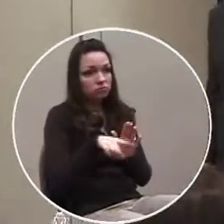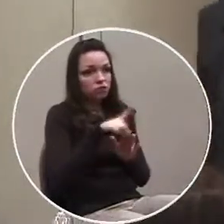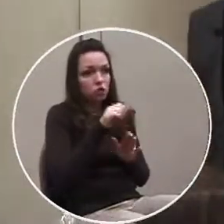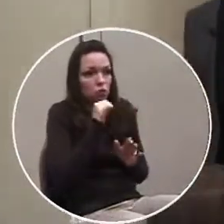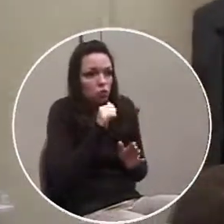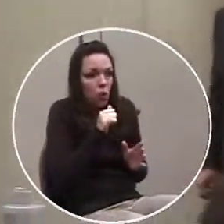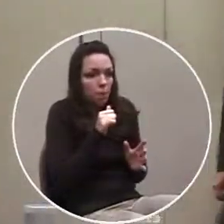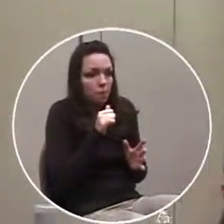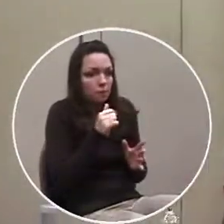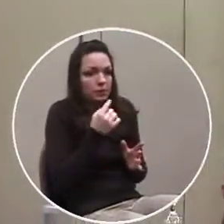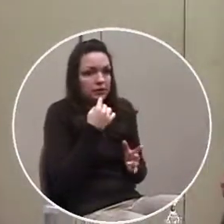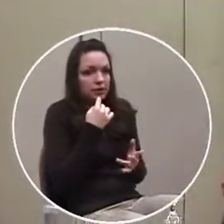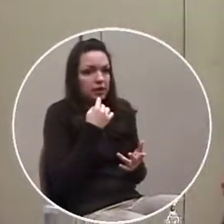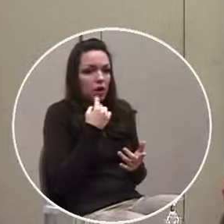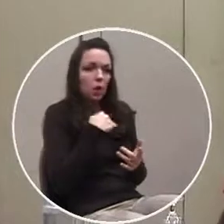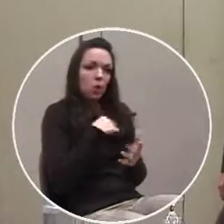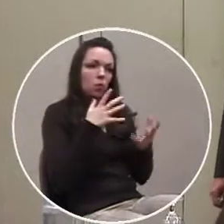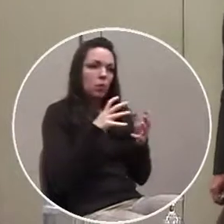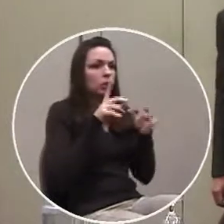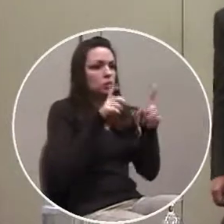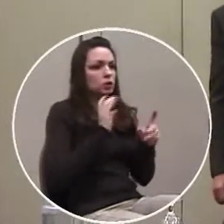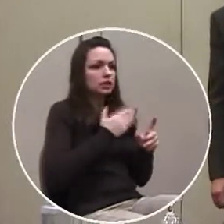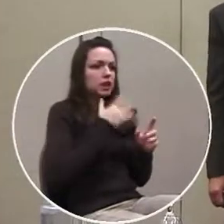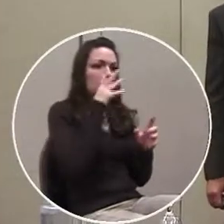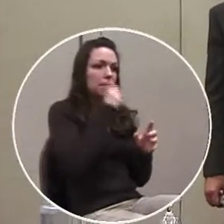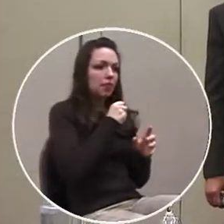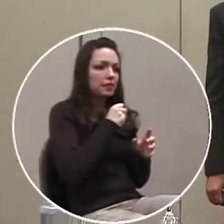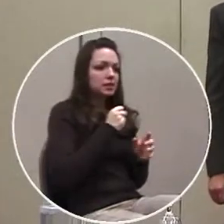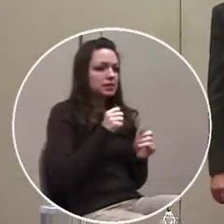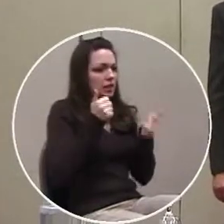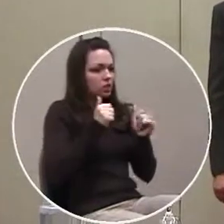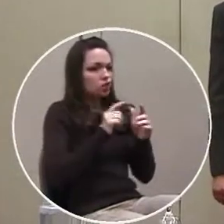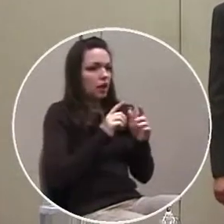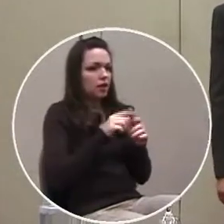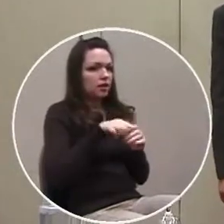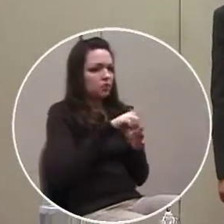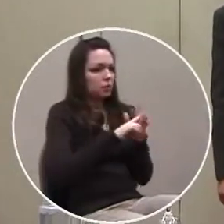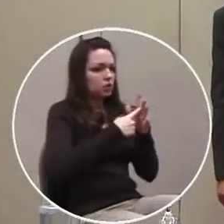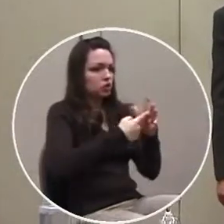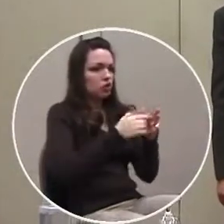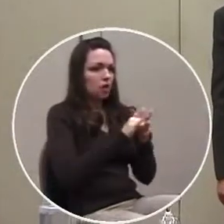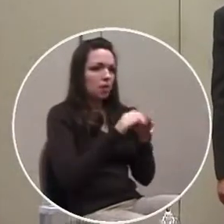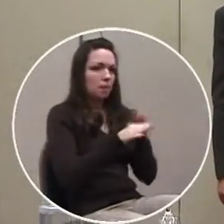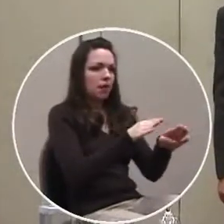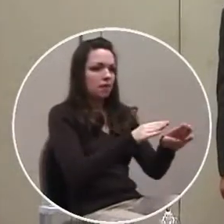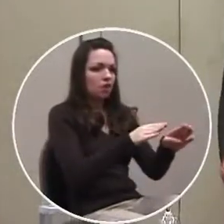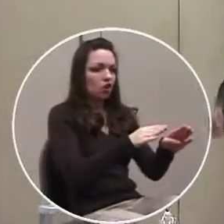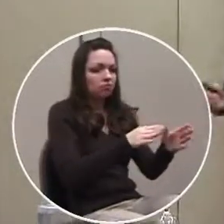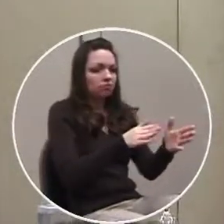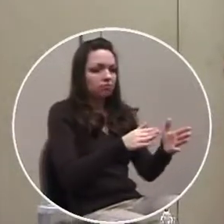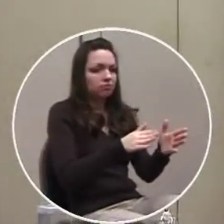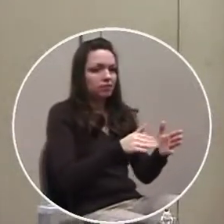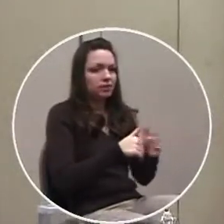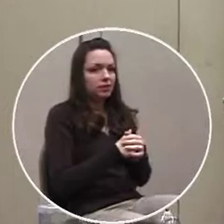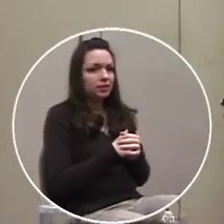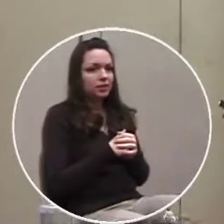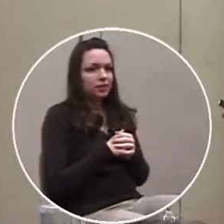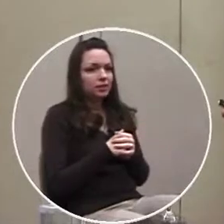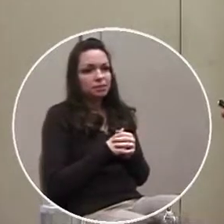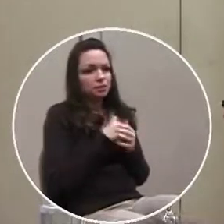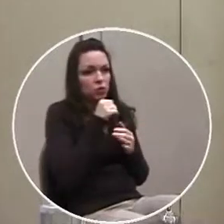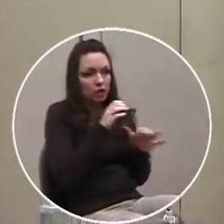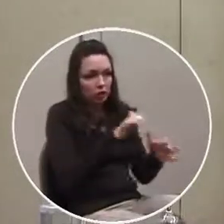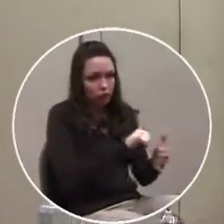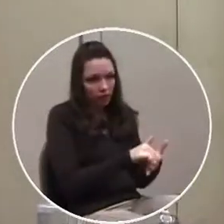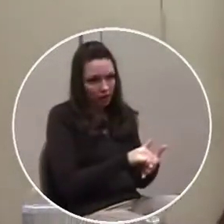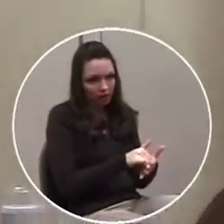saying, we want to just test our hypothesis. Let's see if we can set him off and get him to bust somebody in the chops, right? You're not going to be going